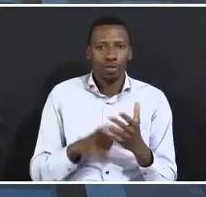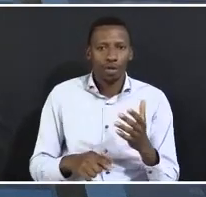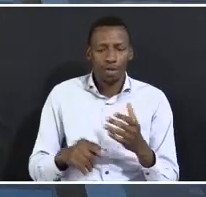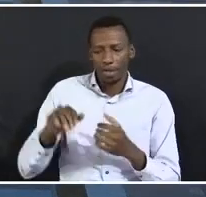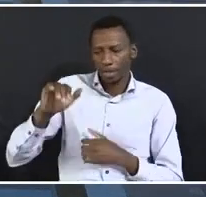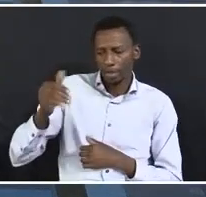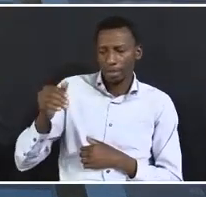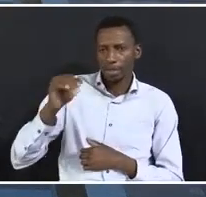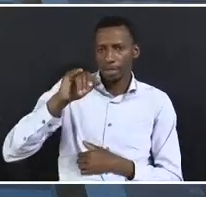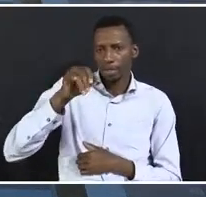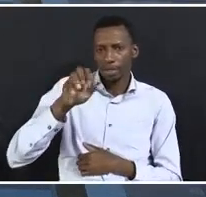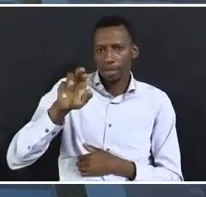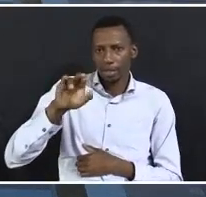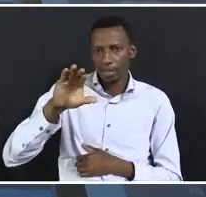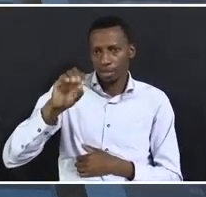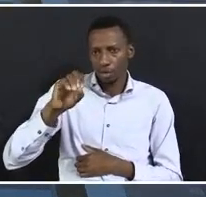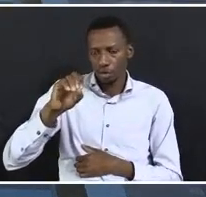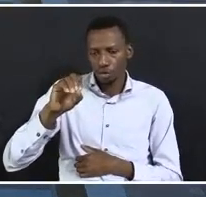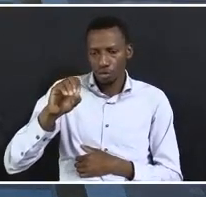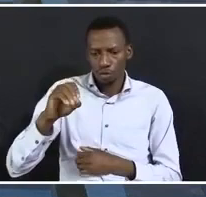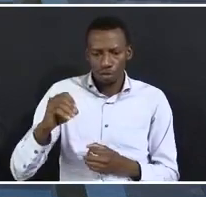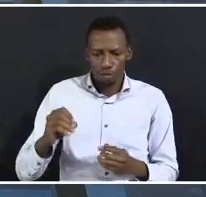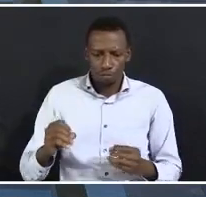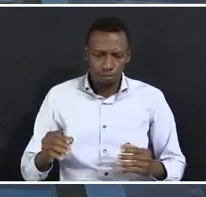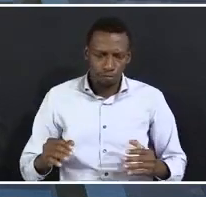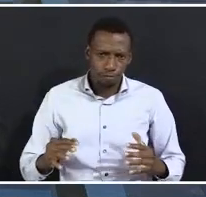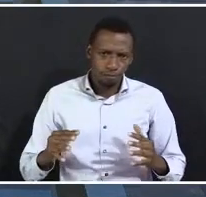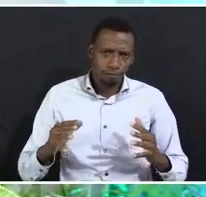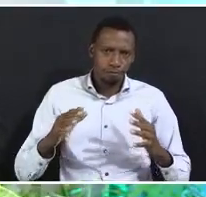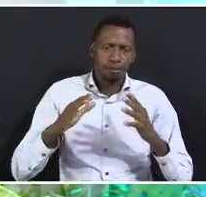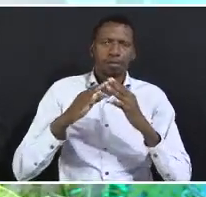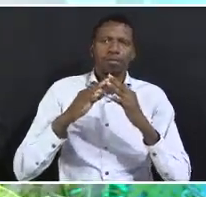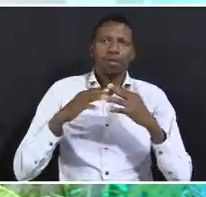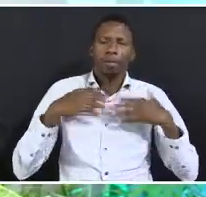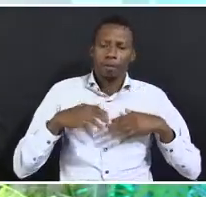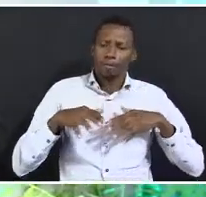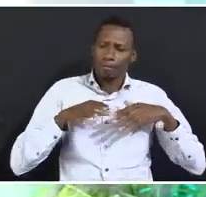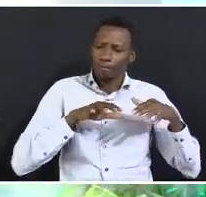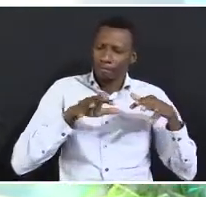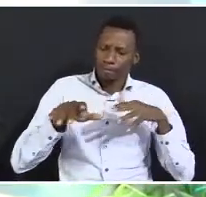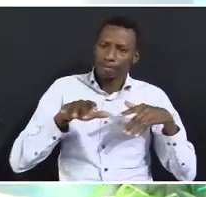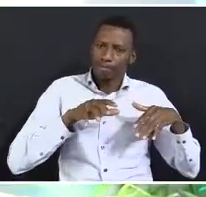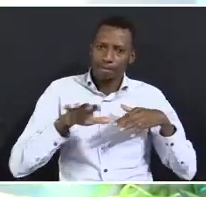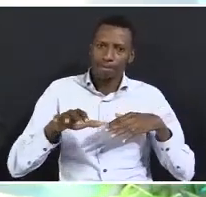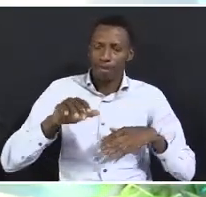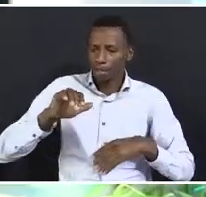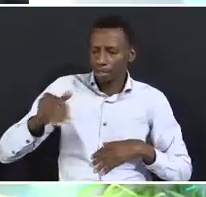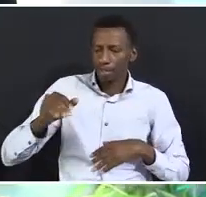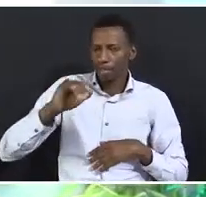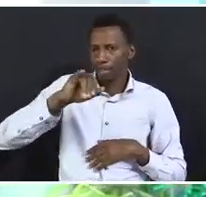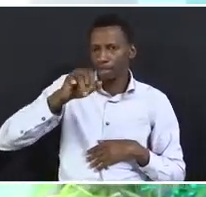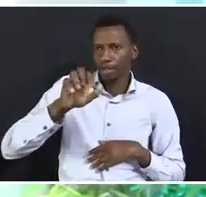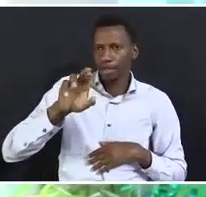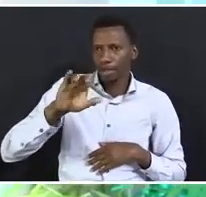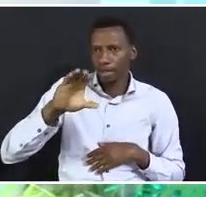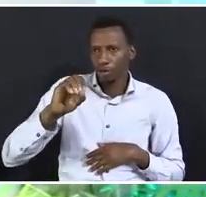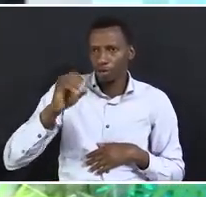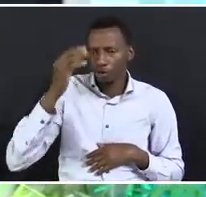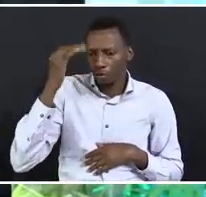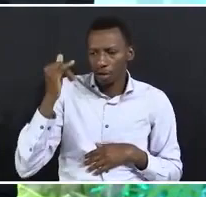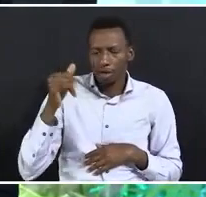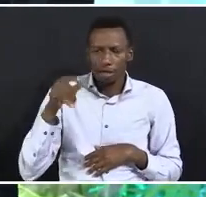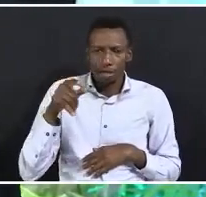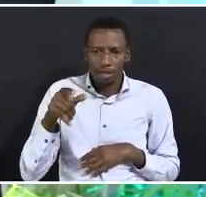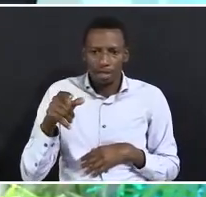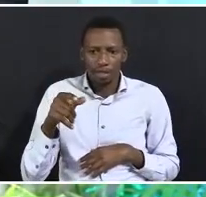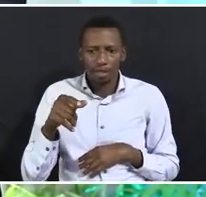booming. The city of Jericho is a traffic center. The city of Jericho, because the man had constructed, but there